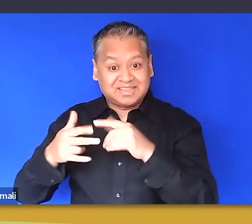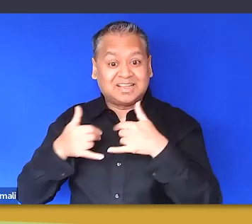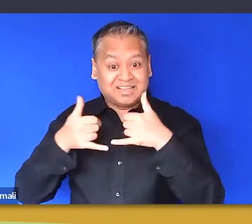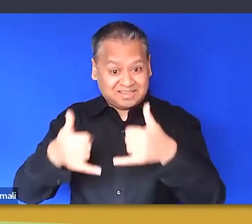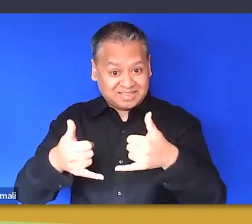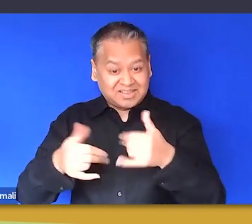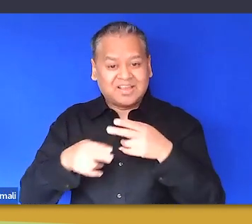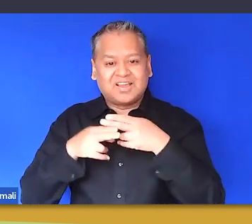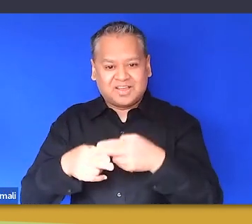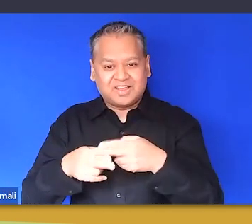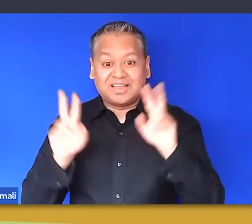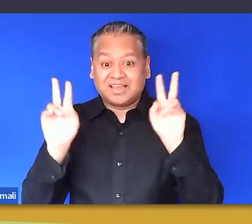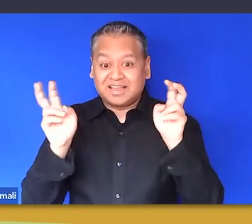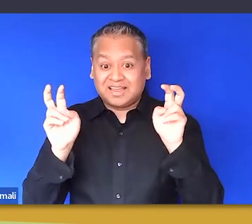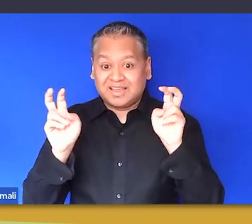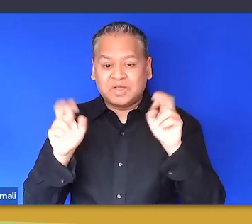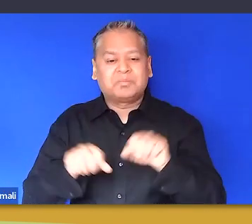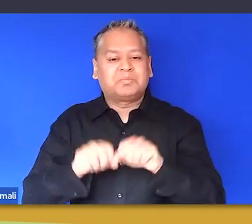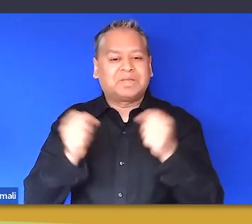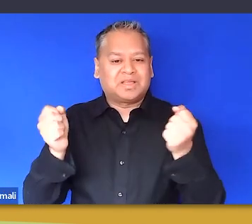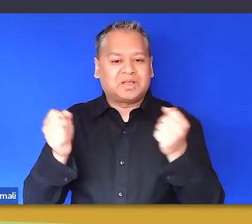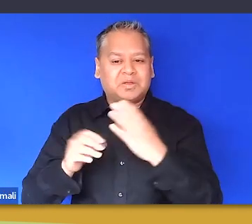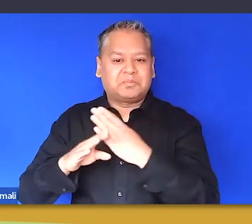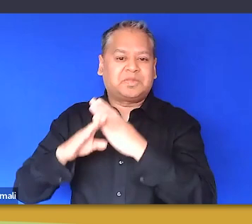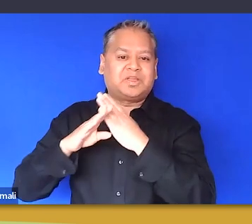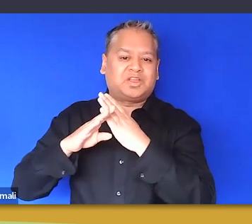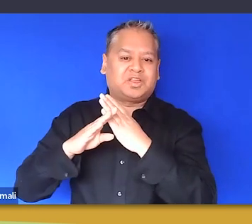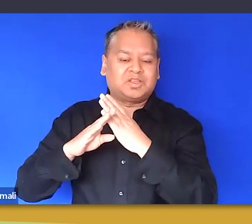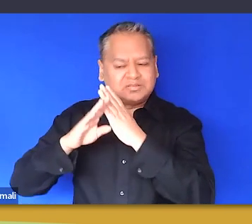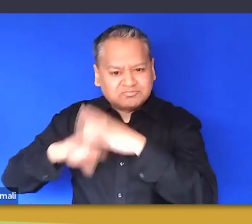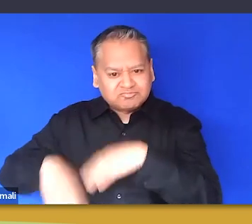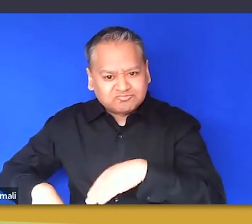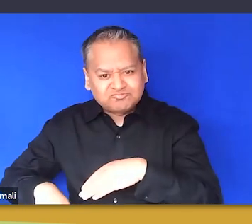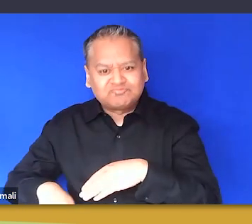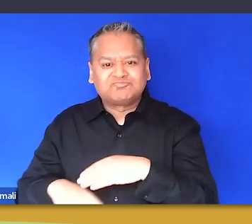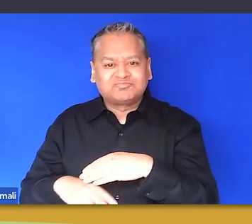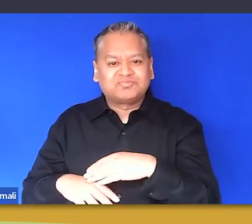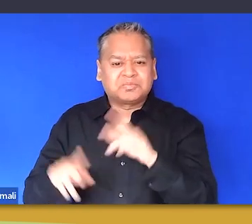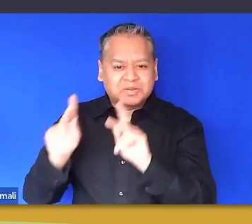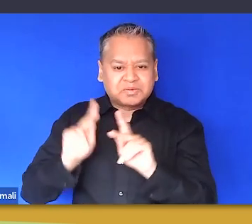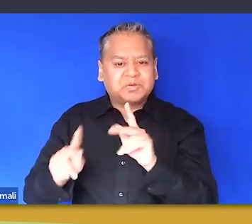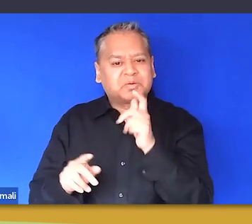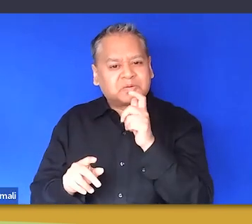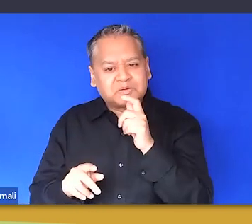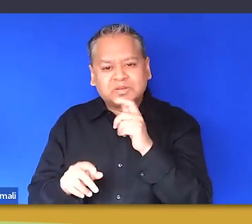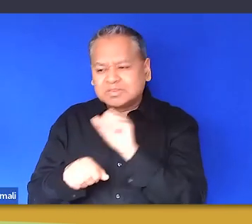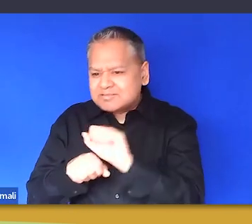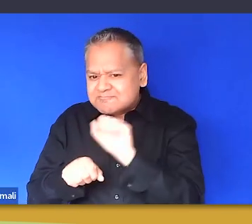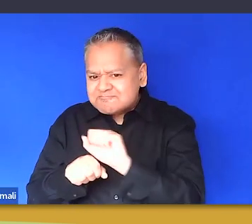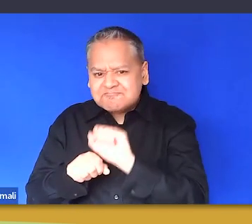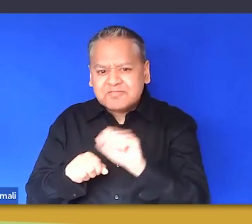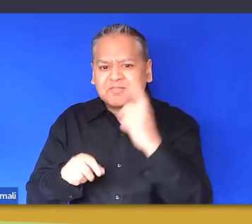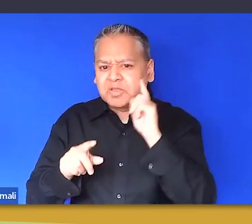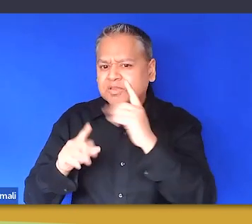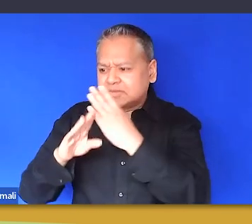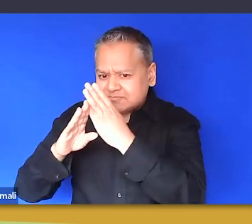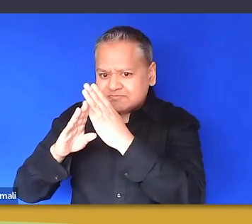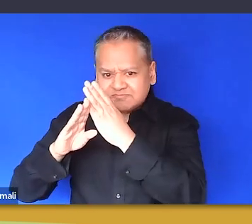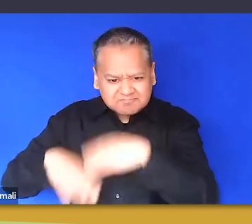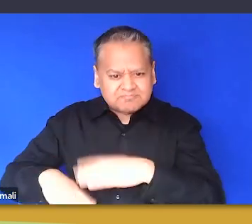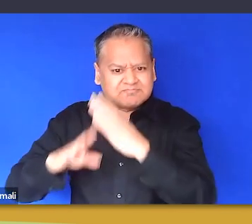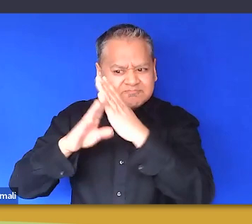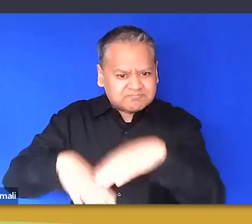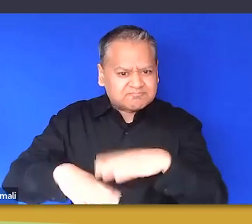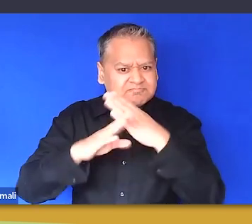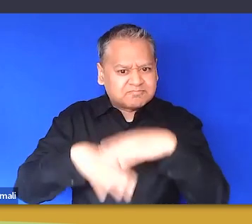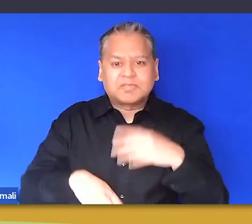or organizations who are tackling systemic or institutional racism and reducing barriers for marginalized communities.